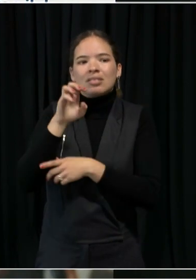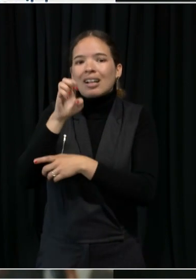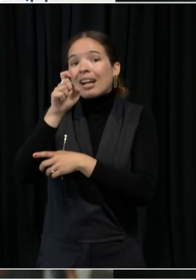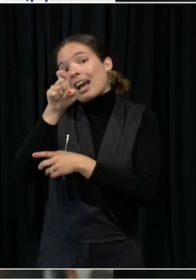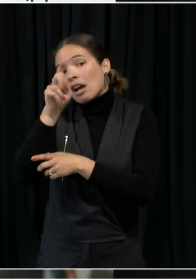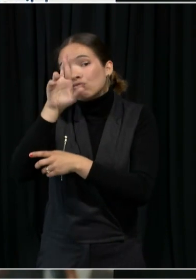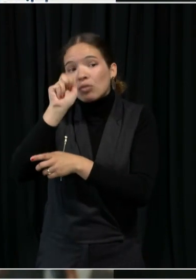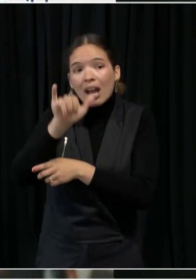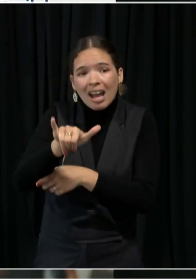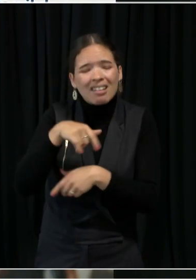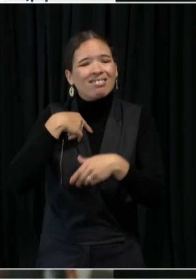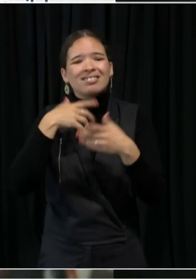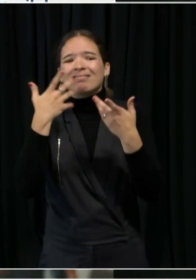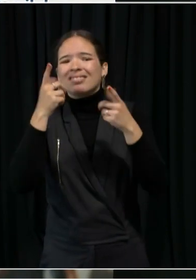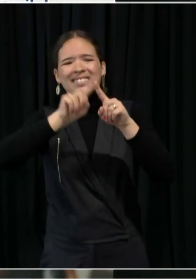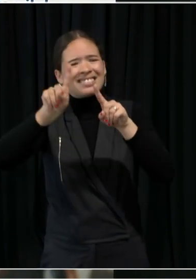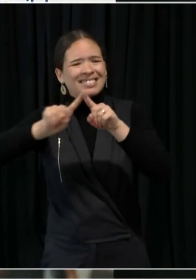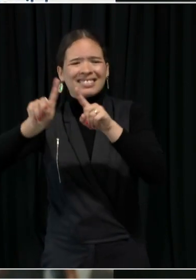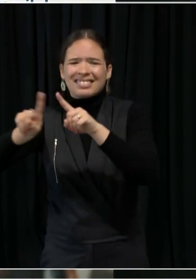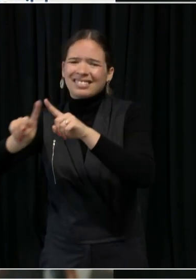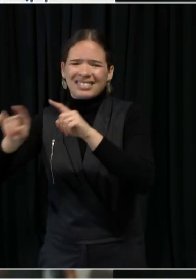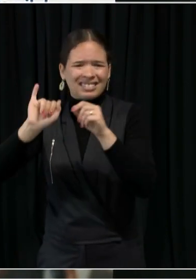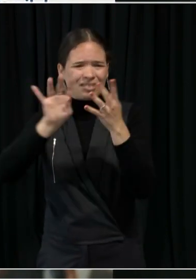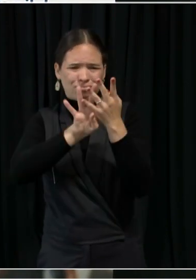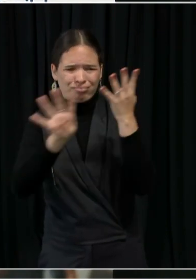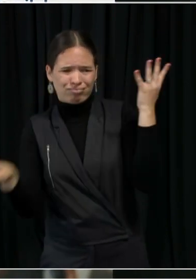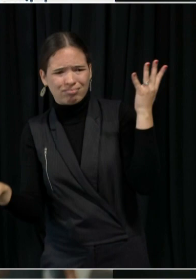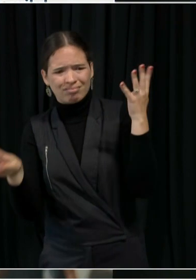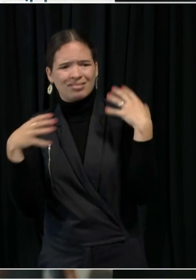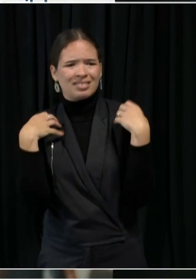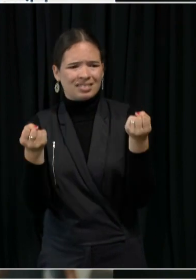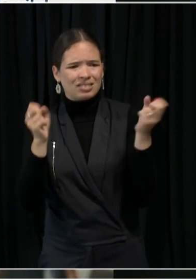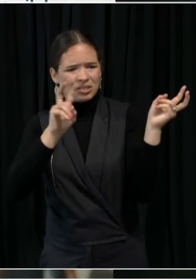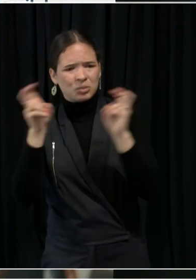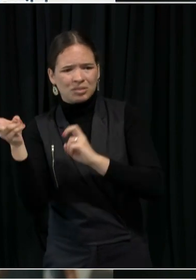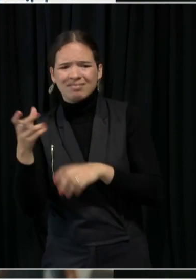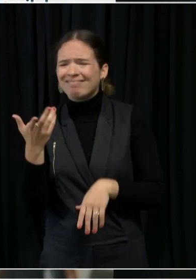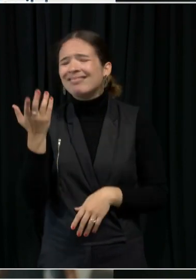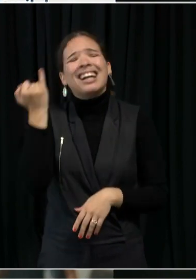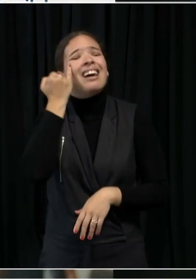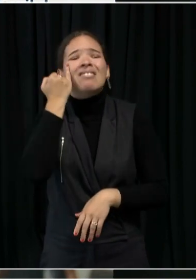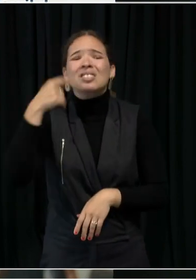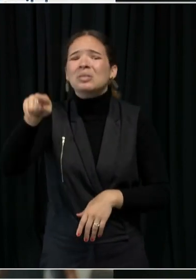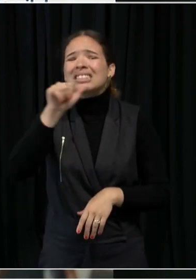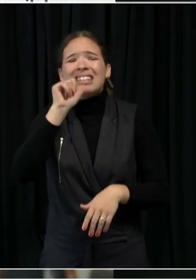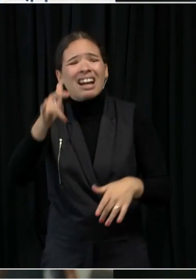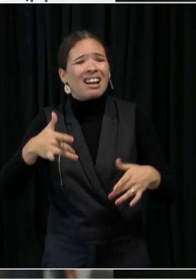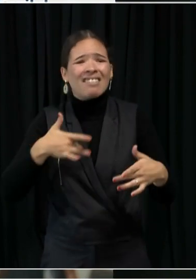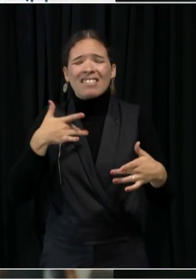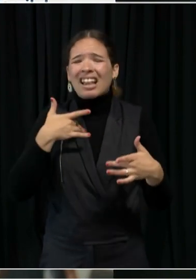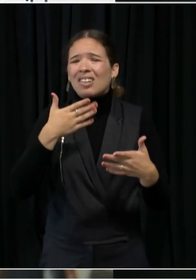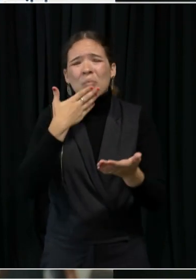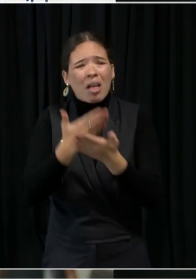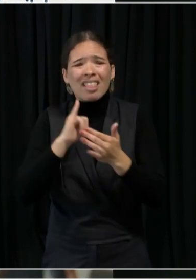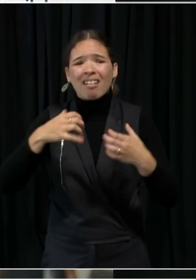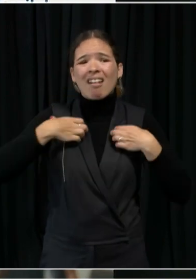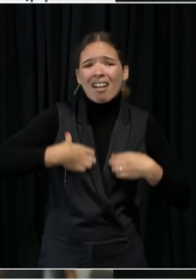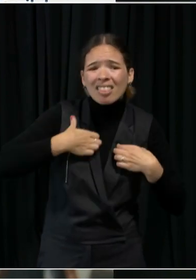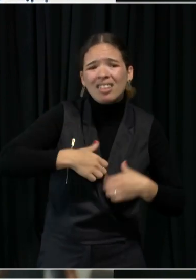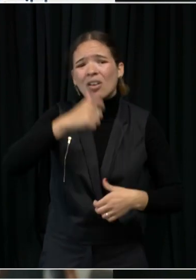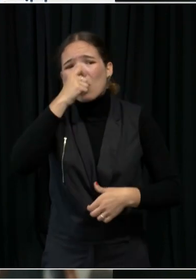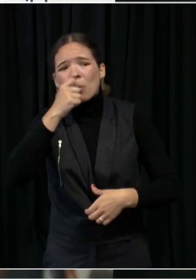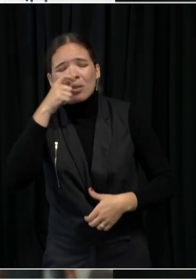this is also the place to go if you're not feeling well from asthma or colds or infections or unexpected health